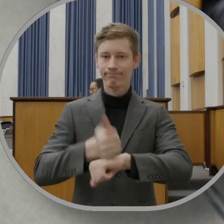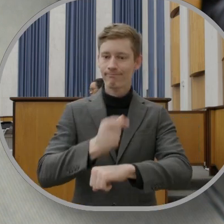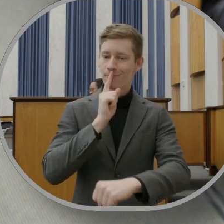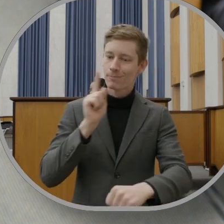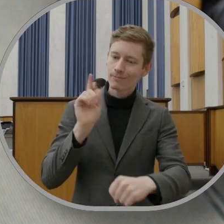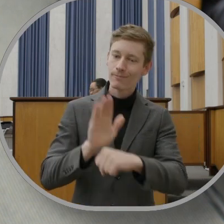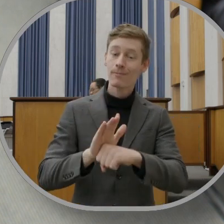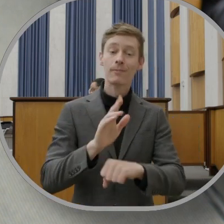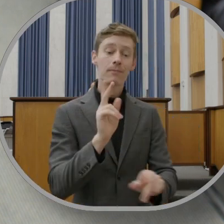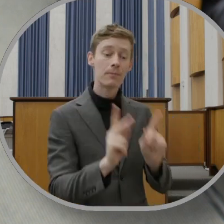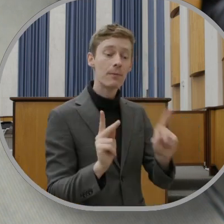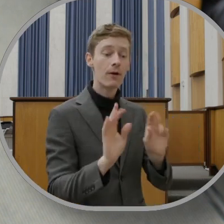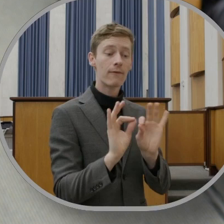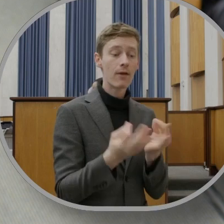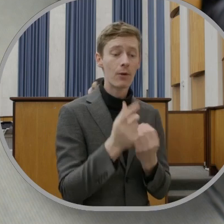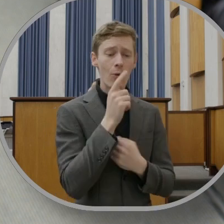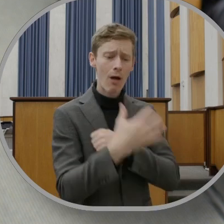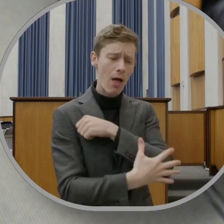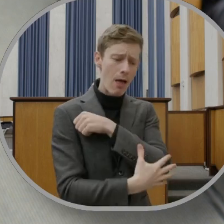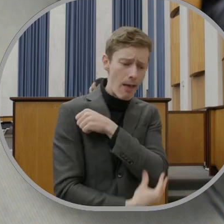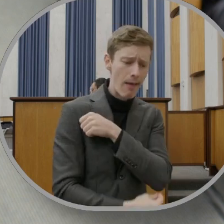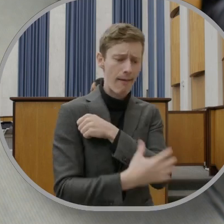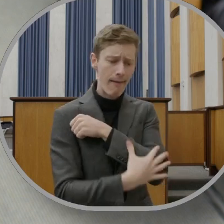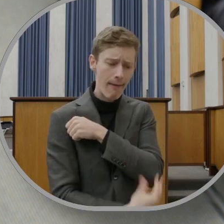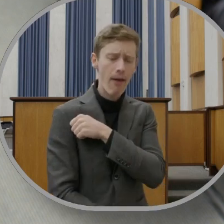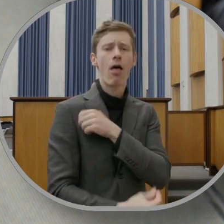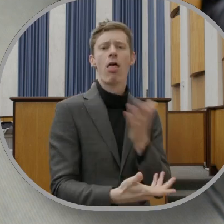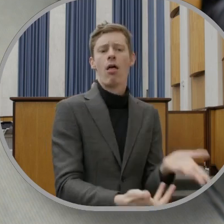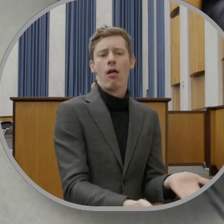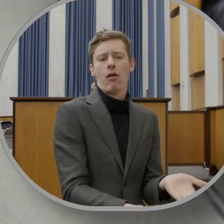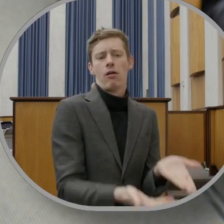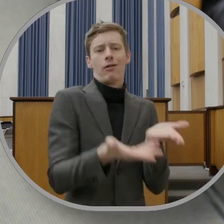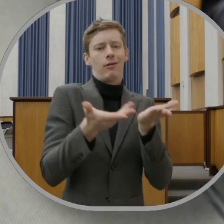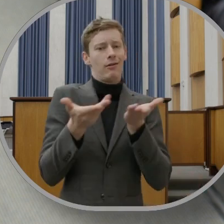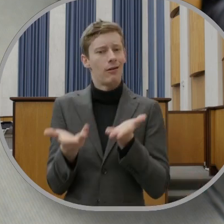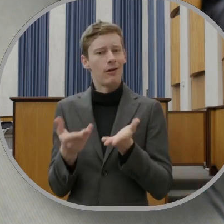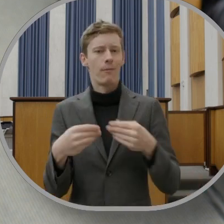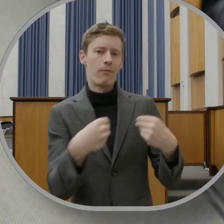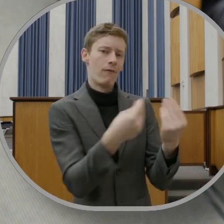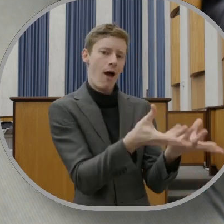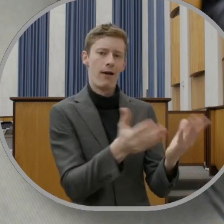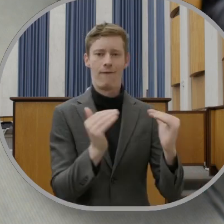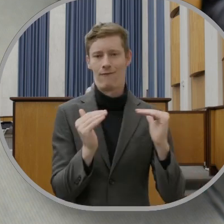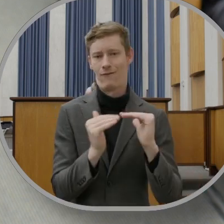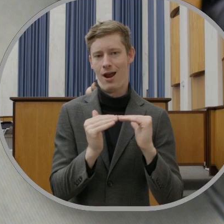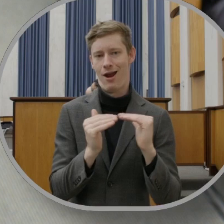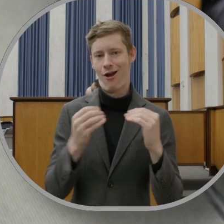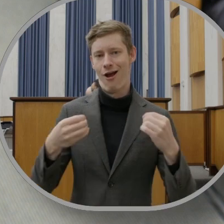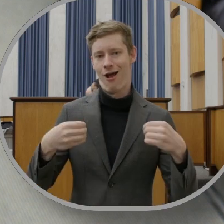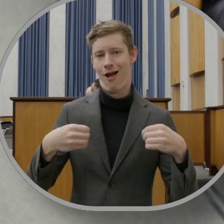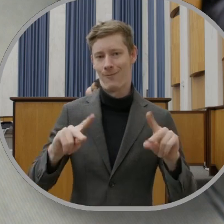lifting individuals and families out of poverty and giving them a fair shot. That is why